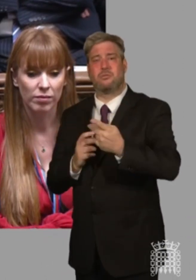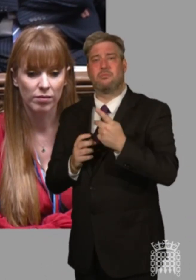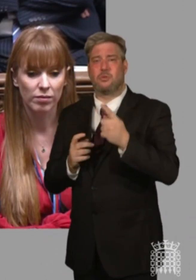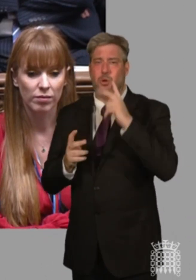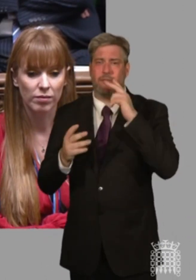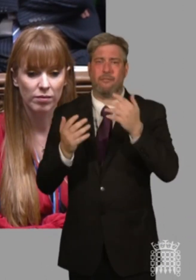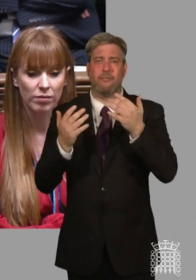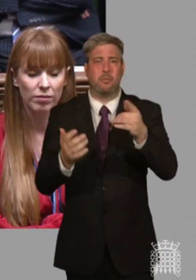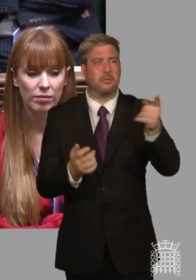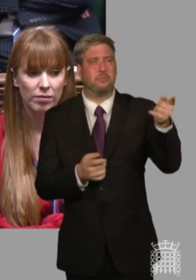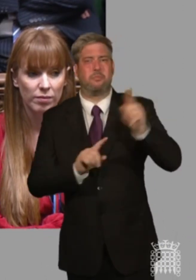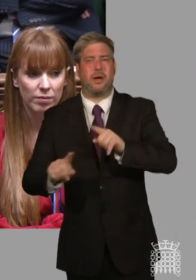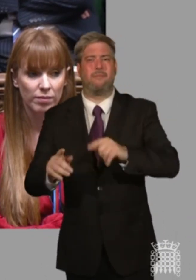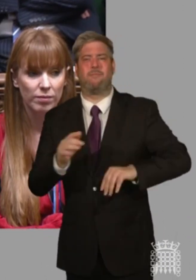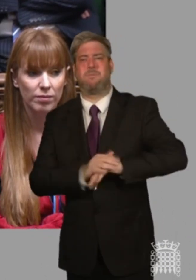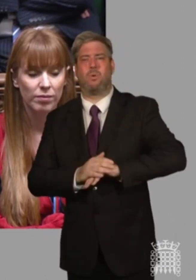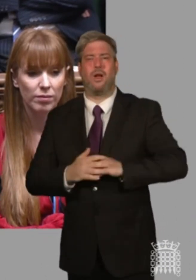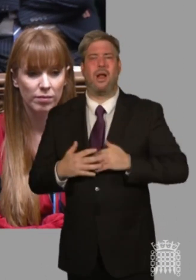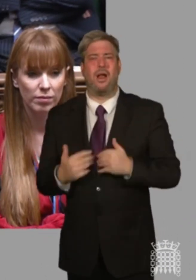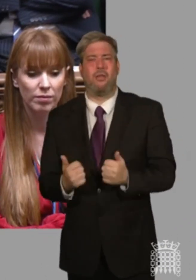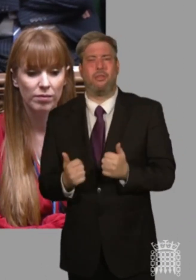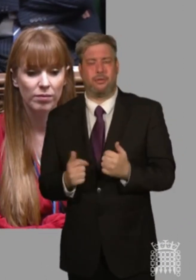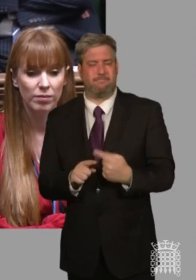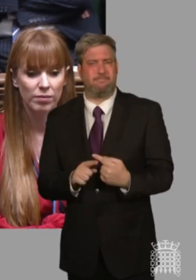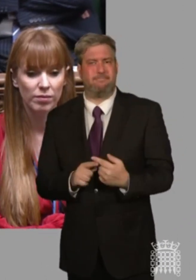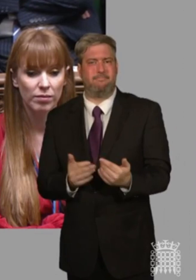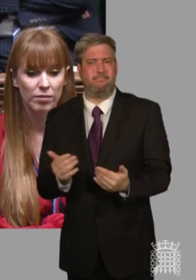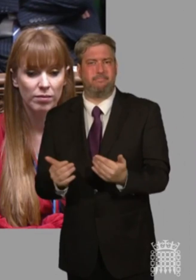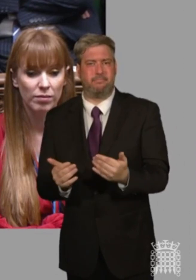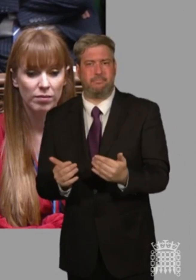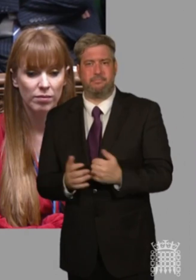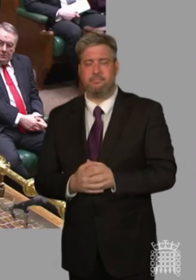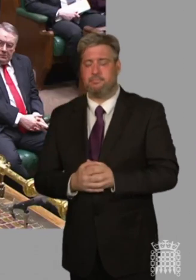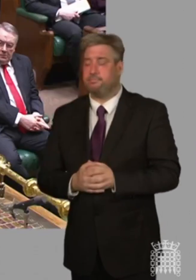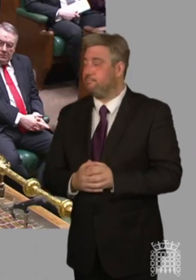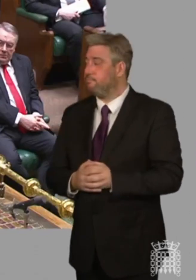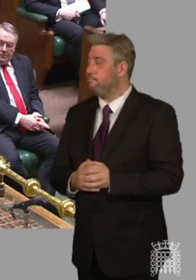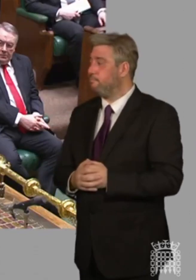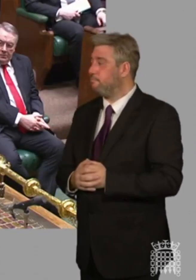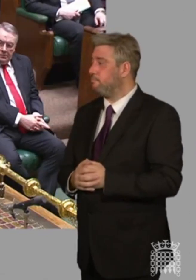that she's going through, and I'm glad that she's with us in the gallery here today.